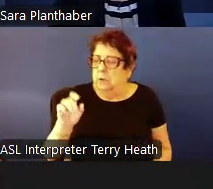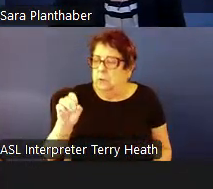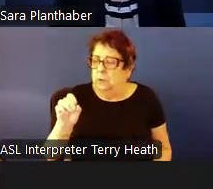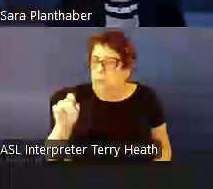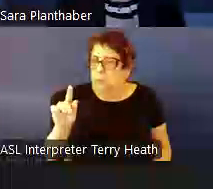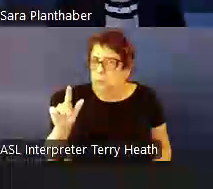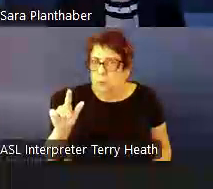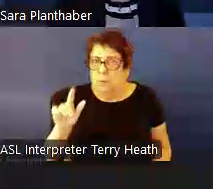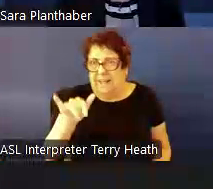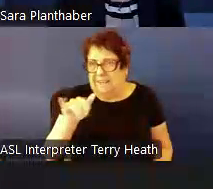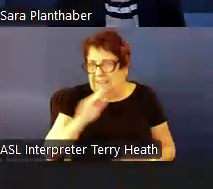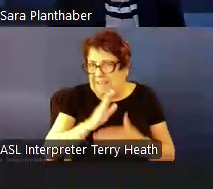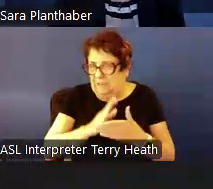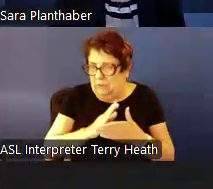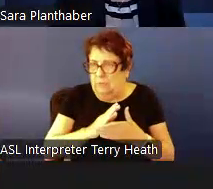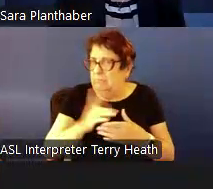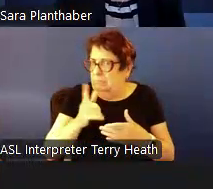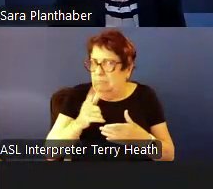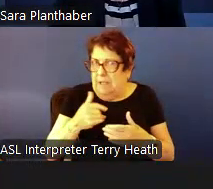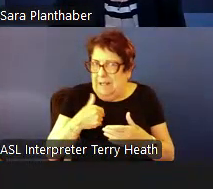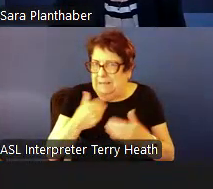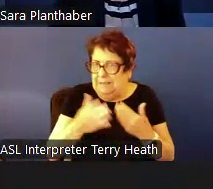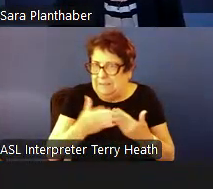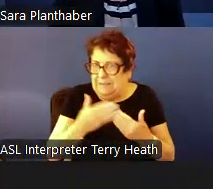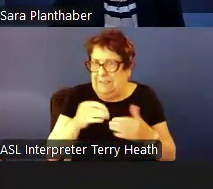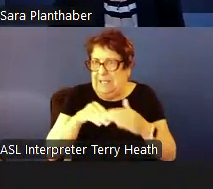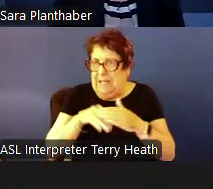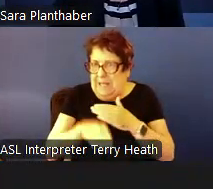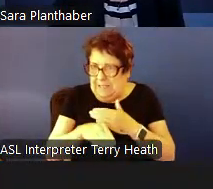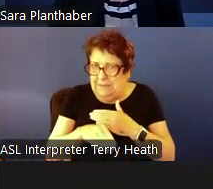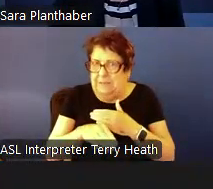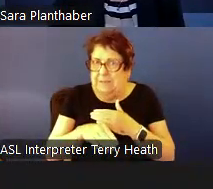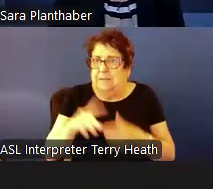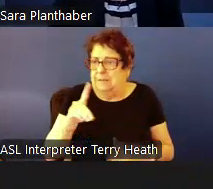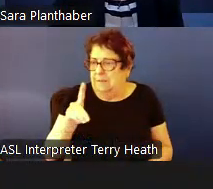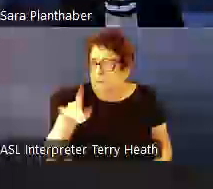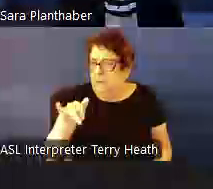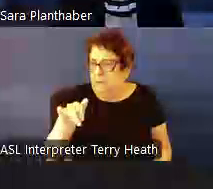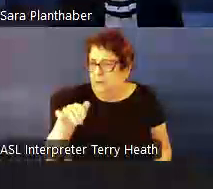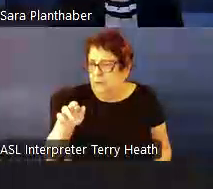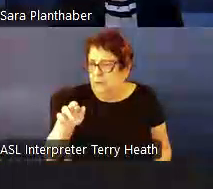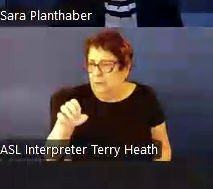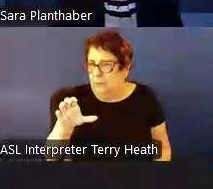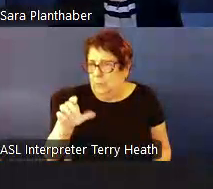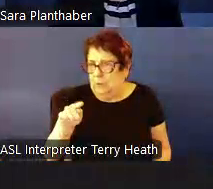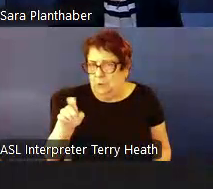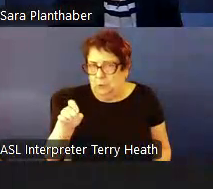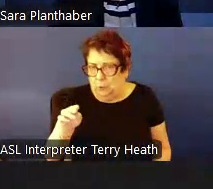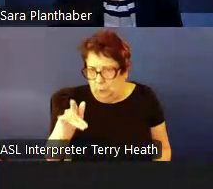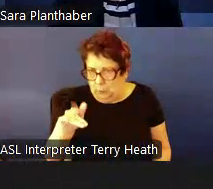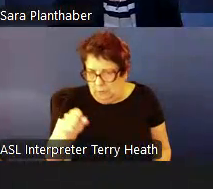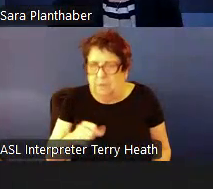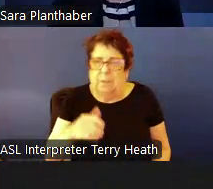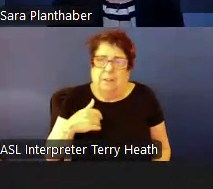to find housing partners, get data, find housing and service partnership models, and discover a variety